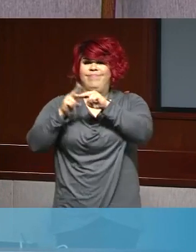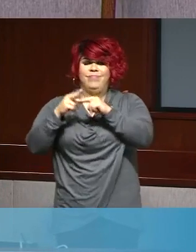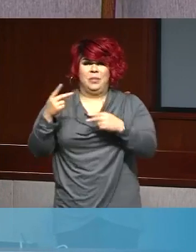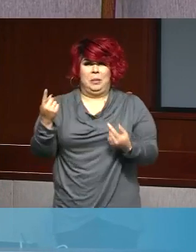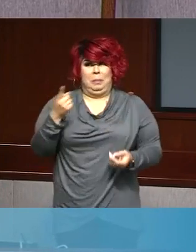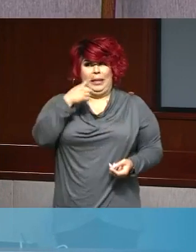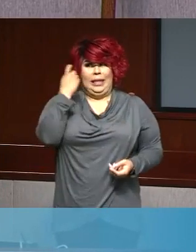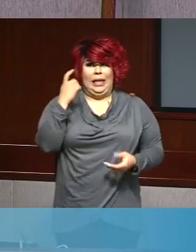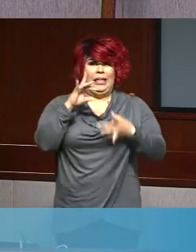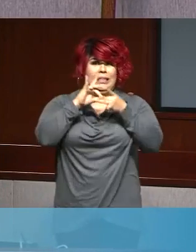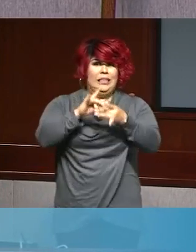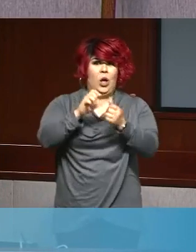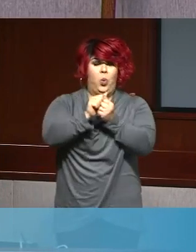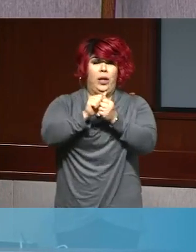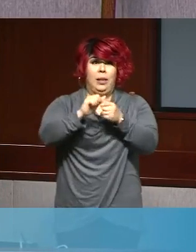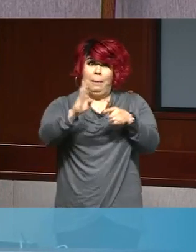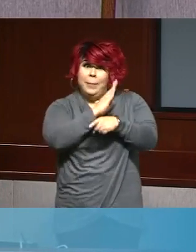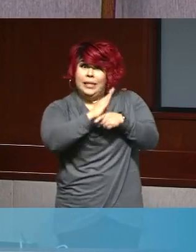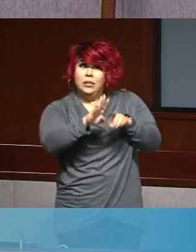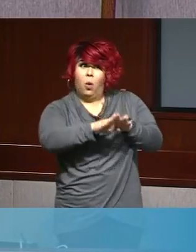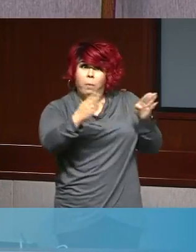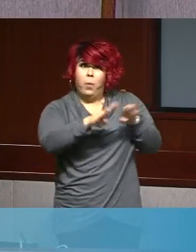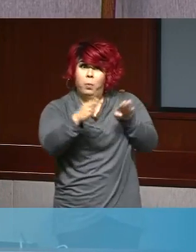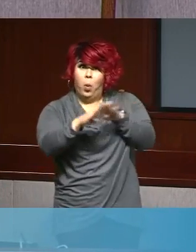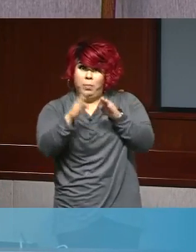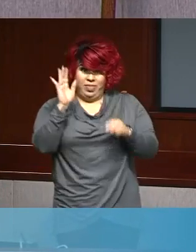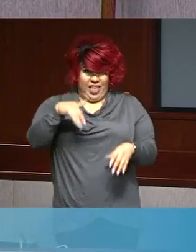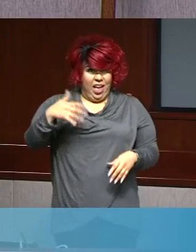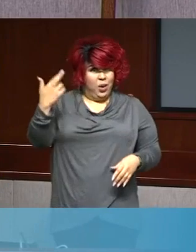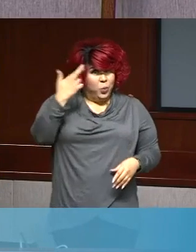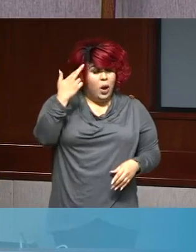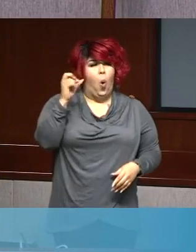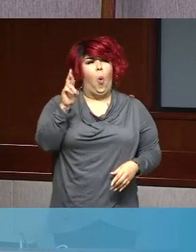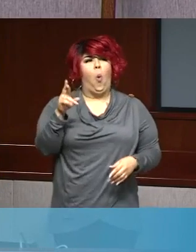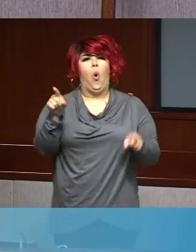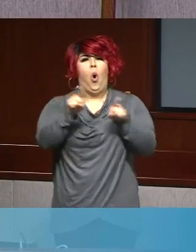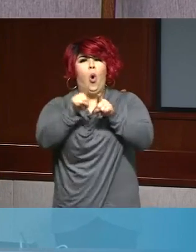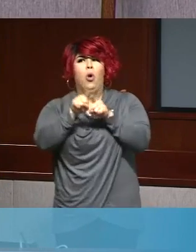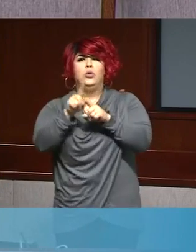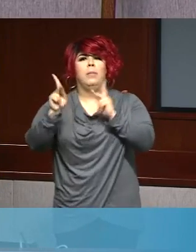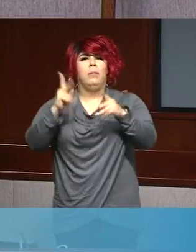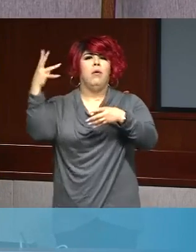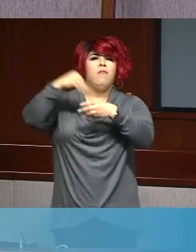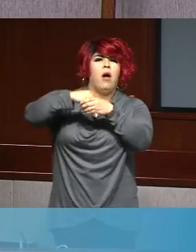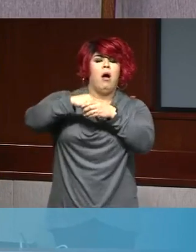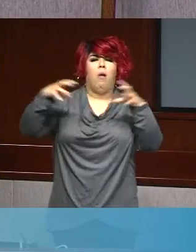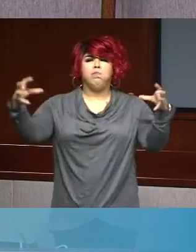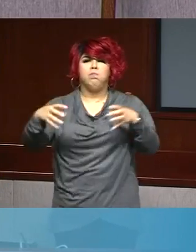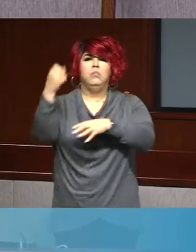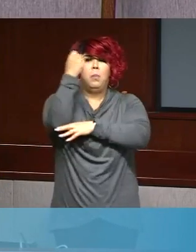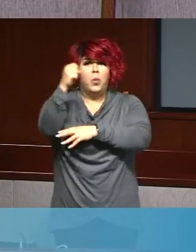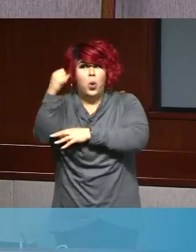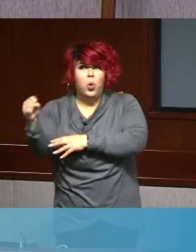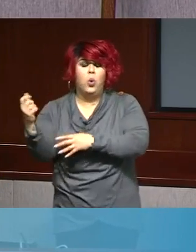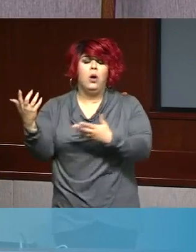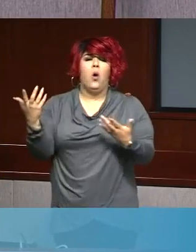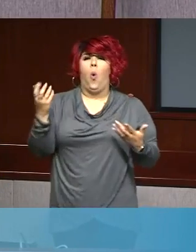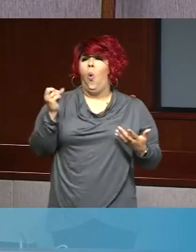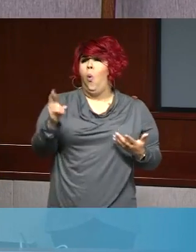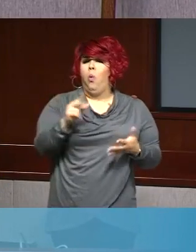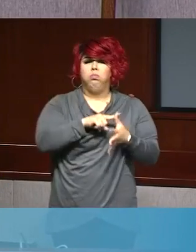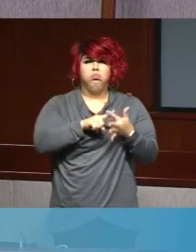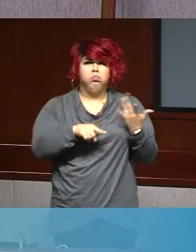some business functions being expanded and the protests that have been going on in large groups for the last 8 days?